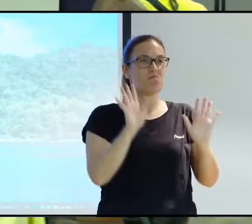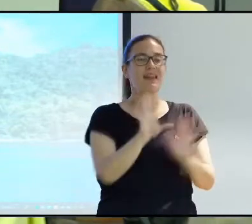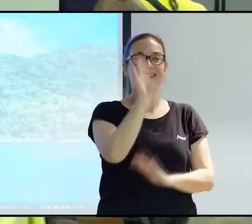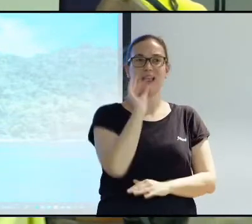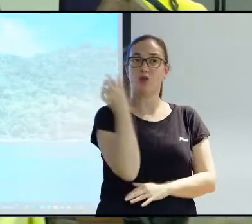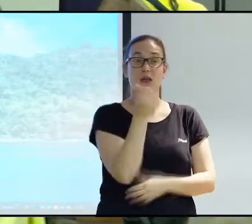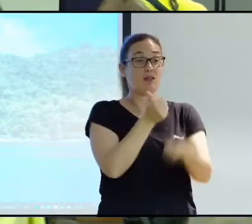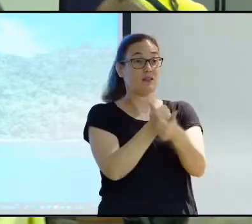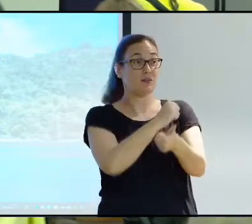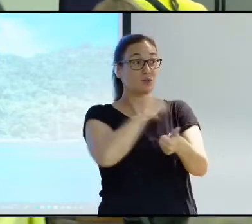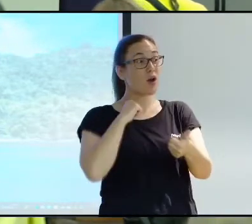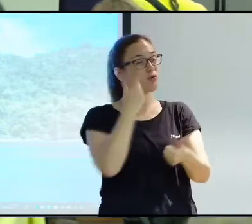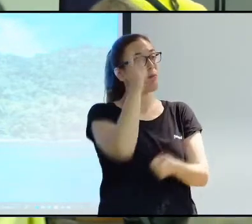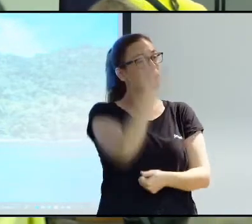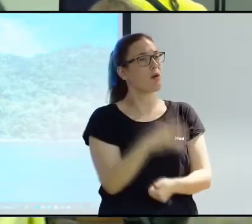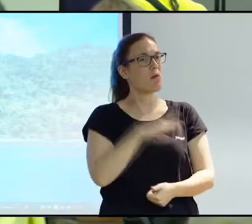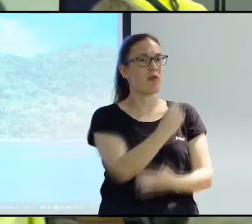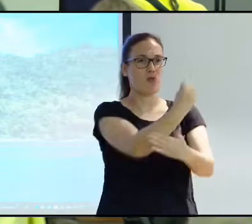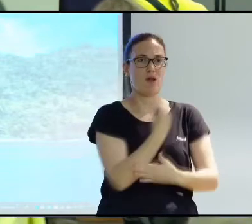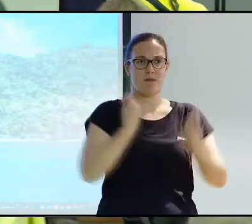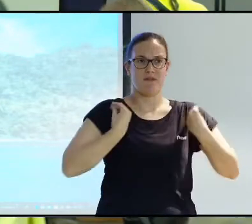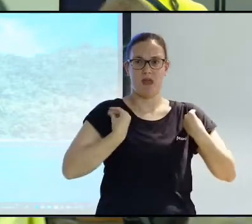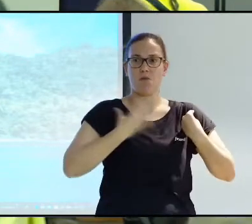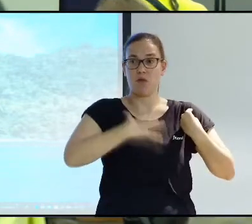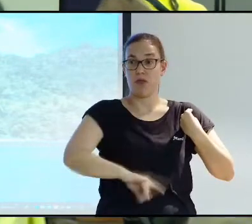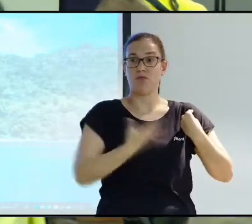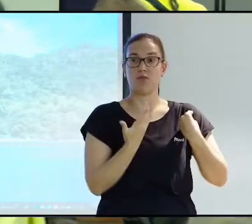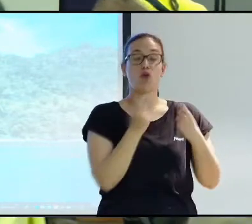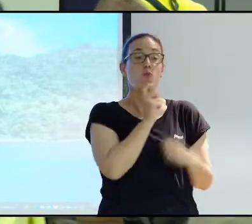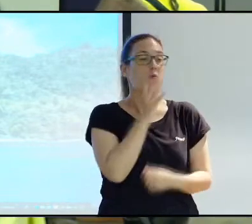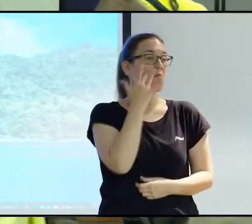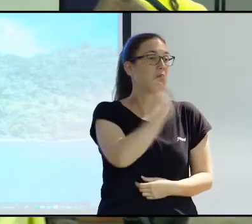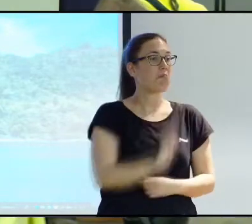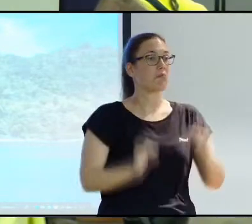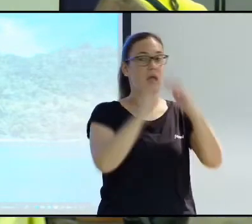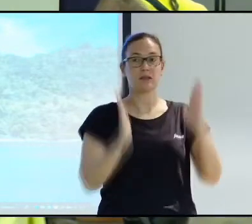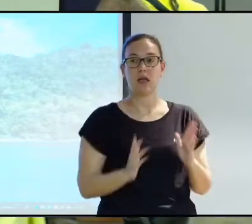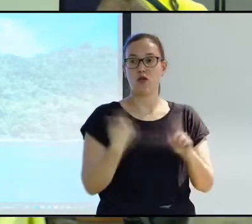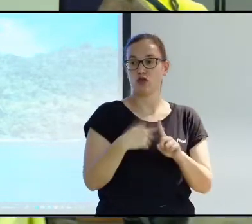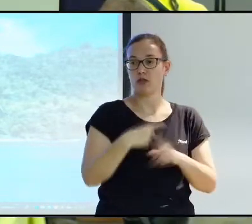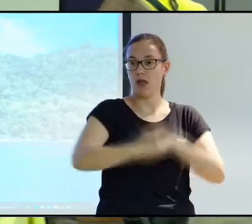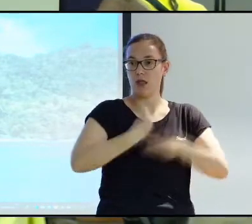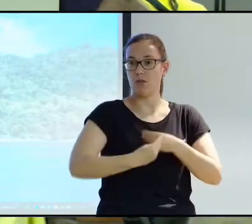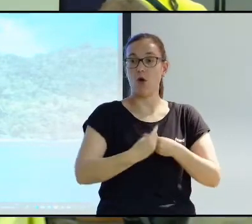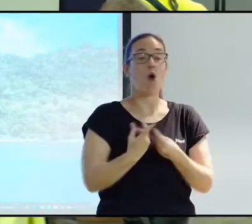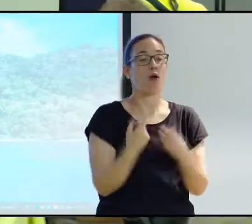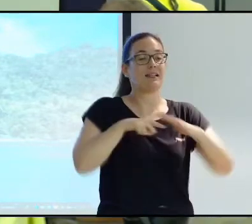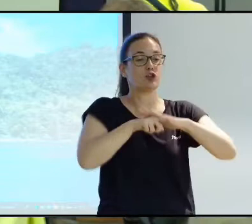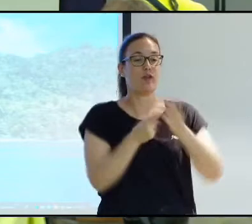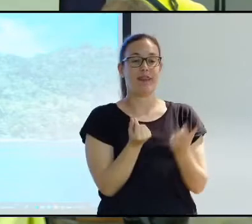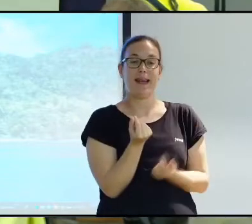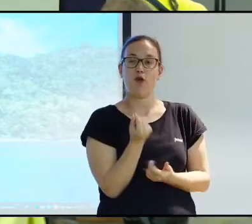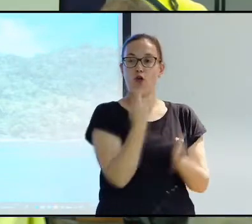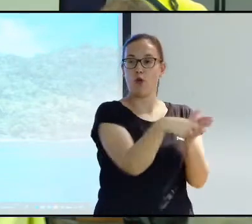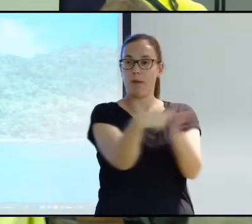with, and a personal assistant is someone who could help me in my daily life with my housework, and I could